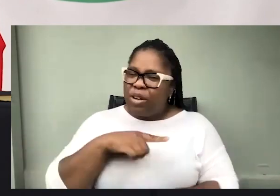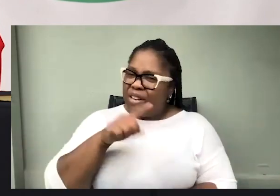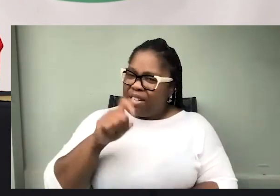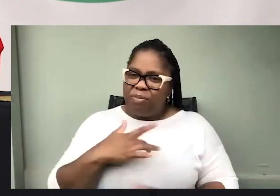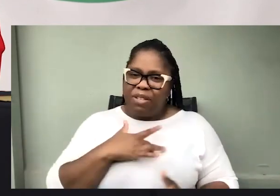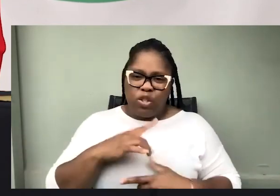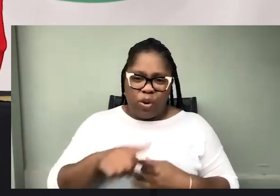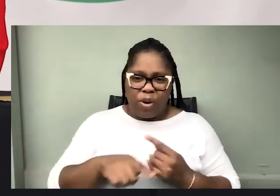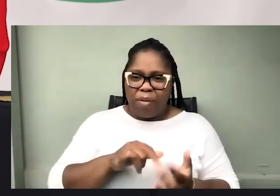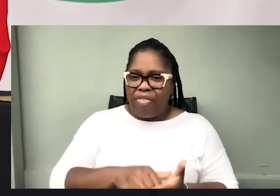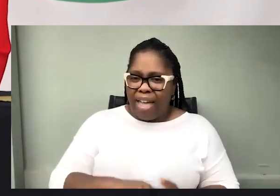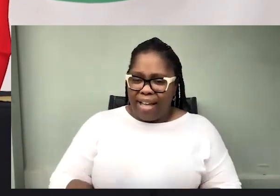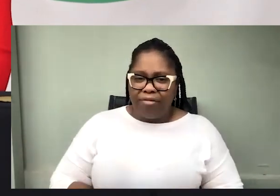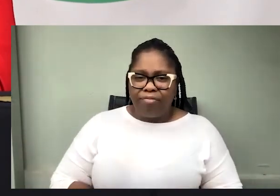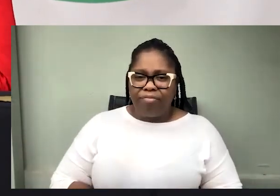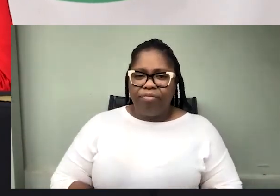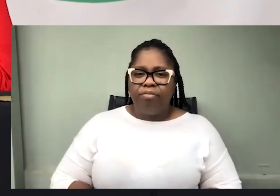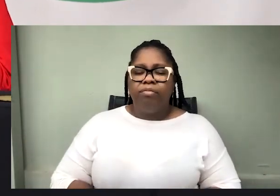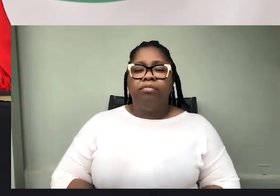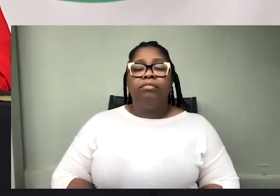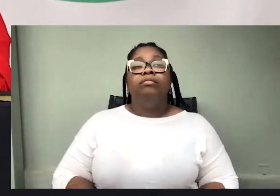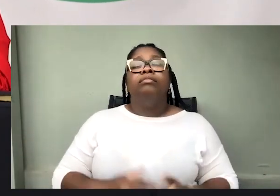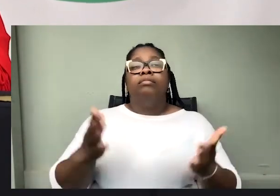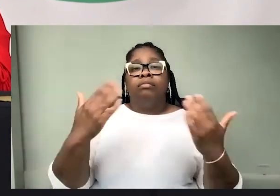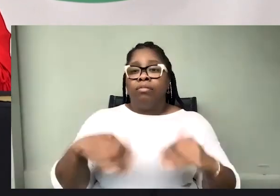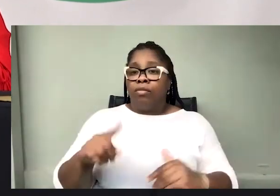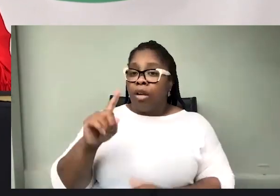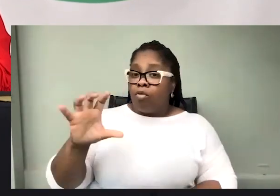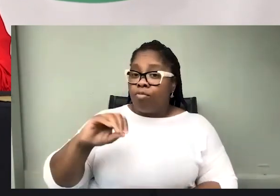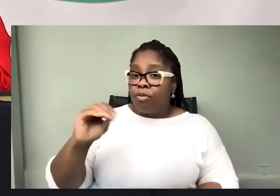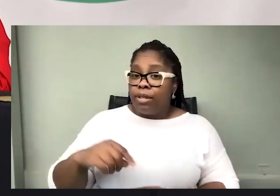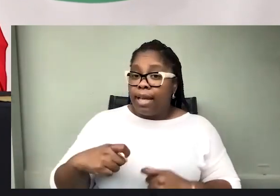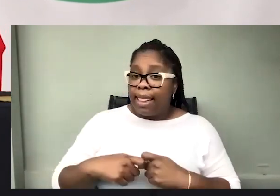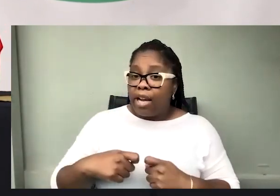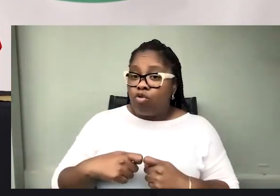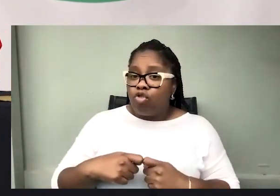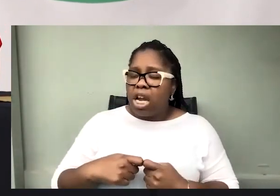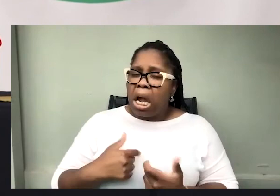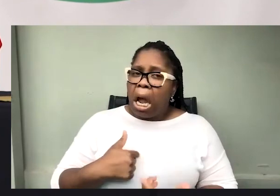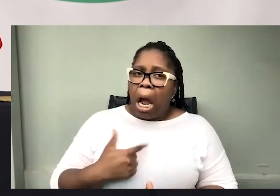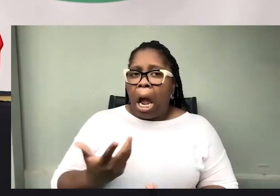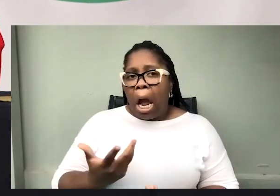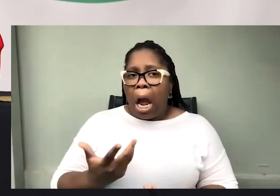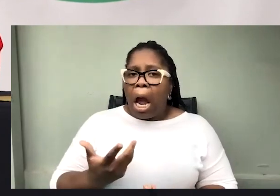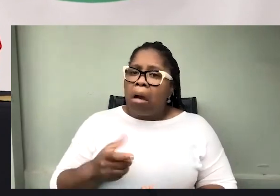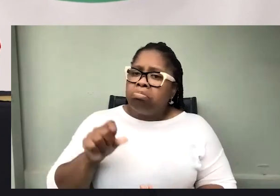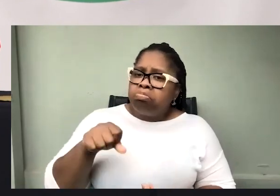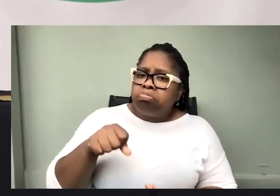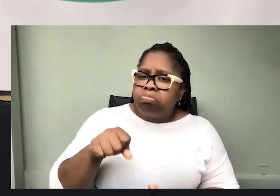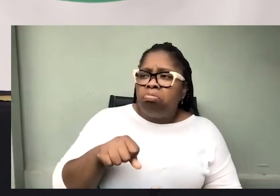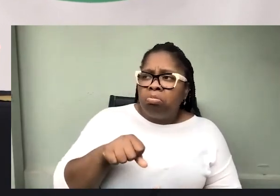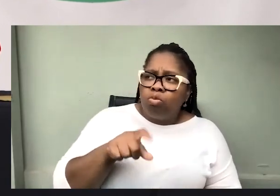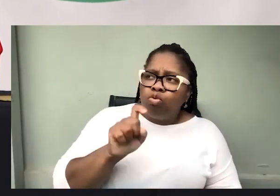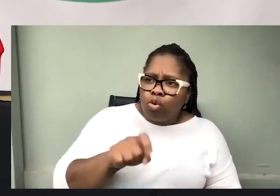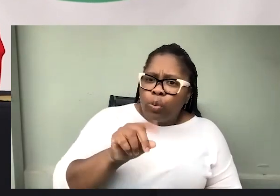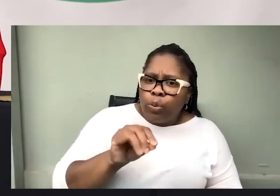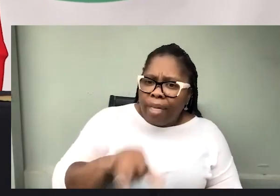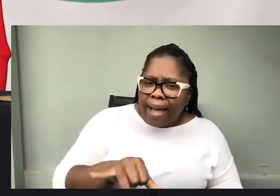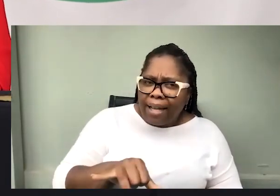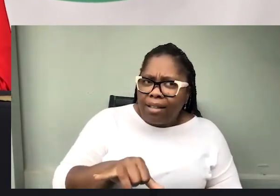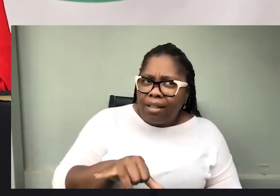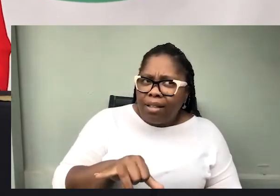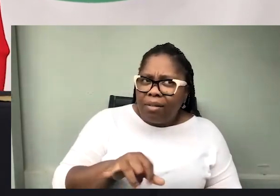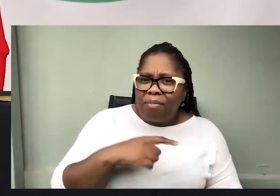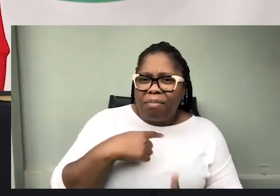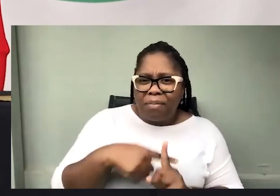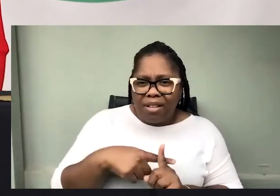fact. On the moving to 100% electric, I'm a little bit in the camp of, yes, we need to do that, but we also need